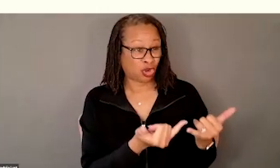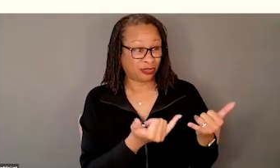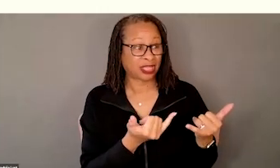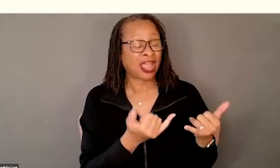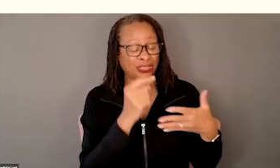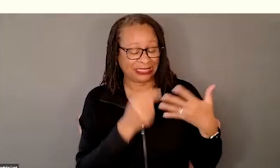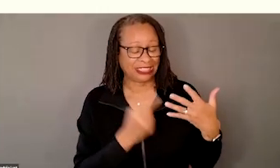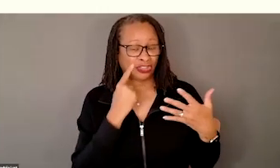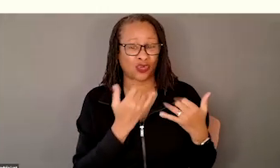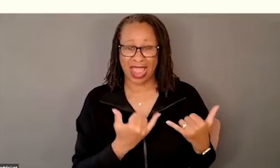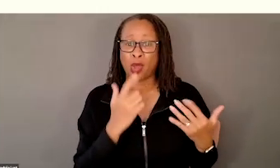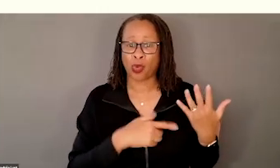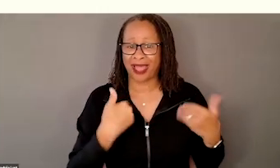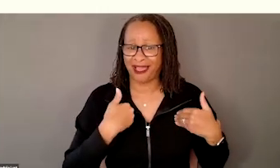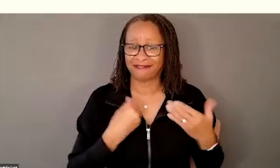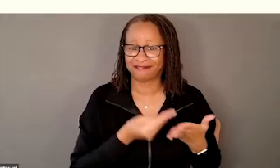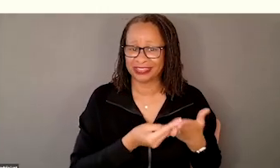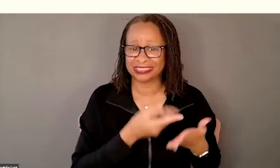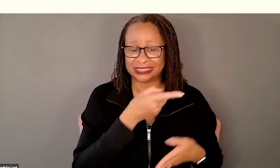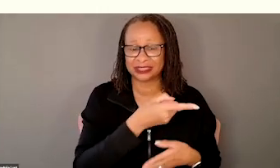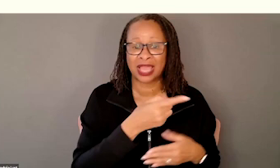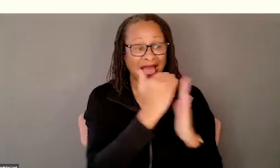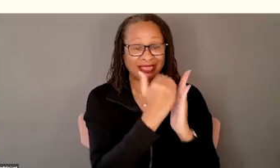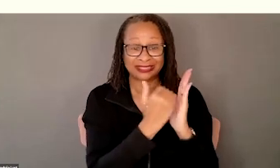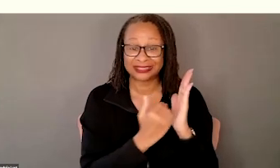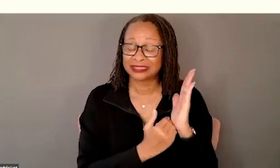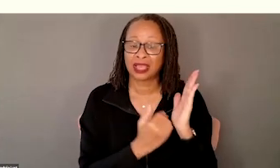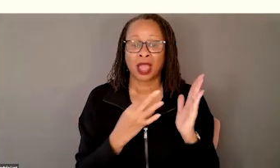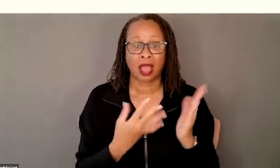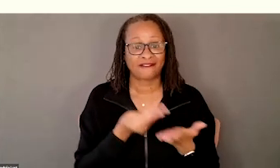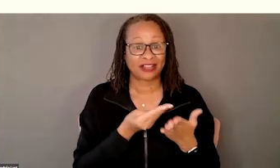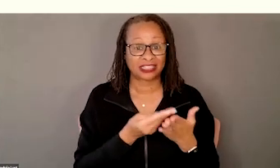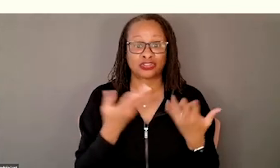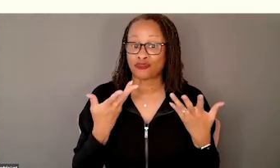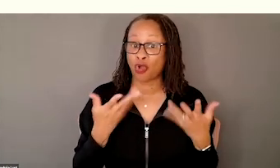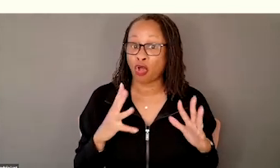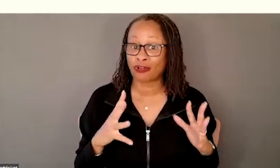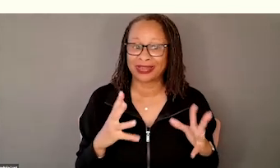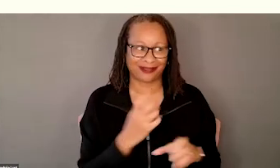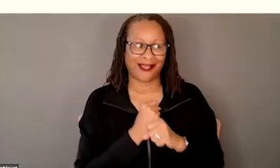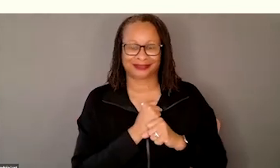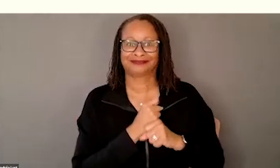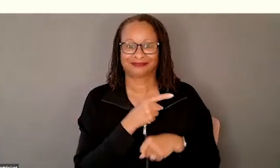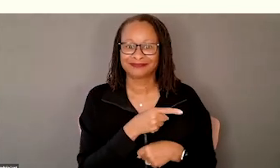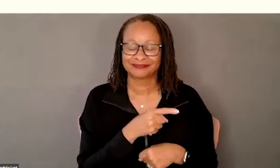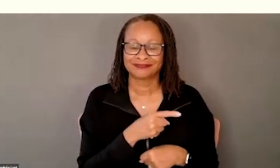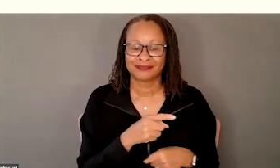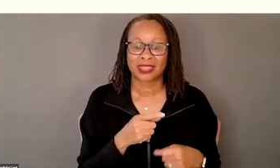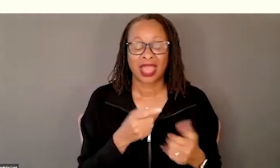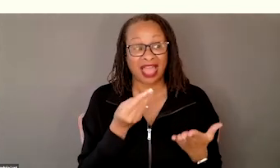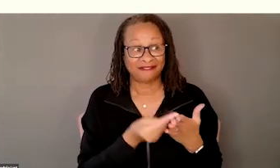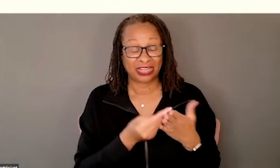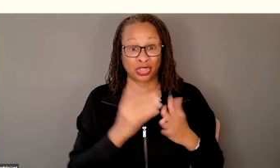detail. So this is just a list of the funding that you've already secured and funding you